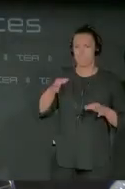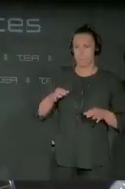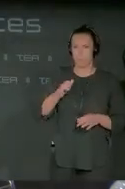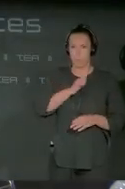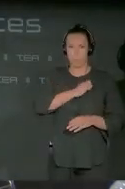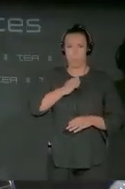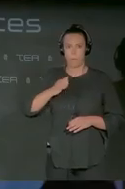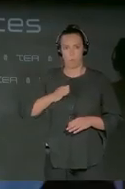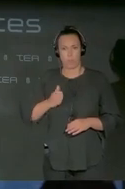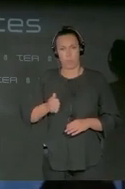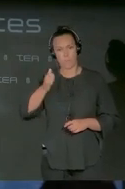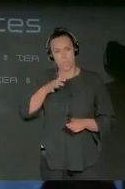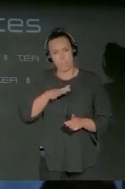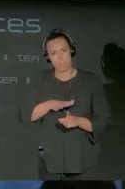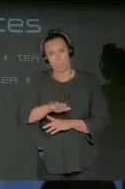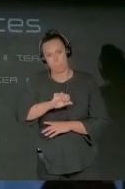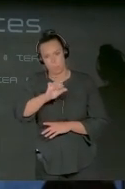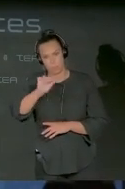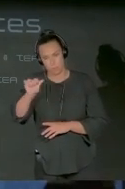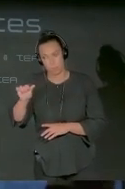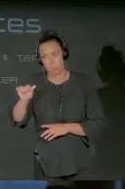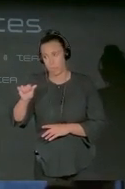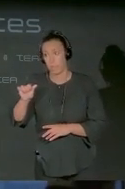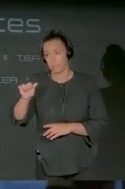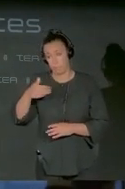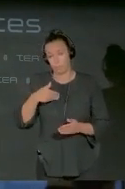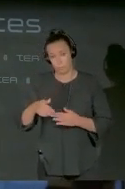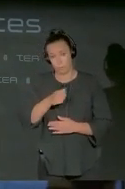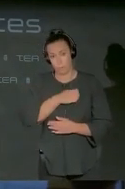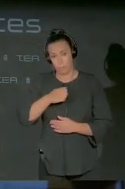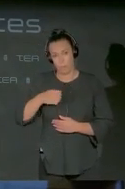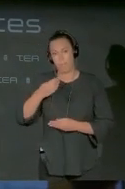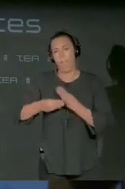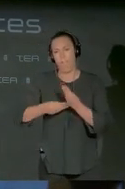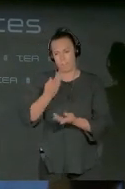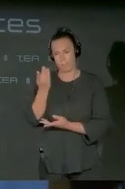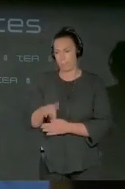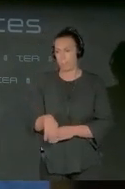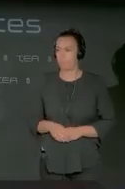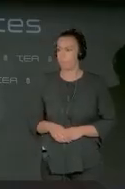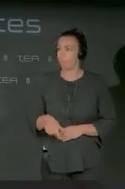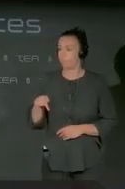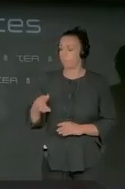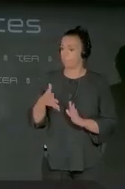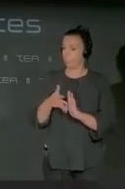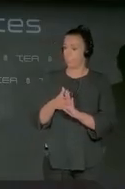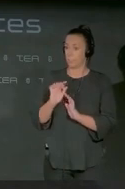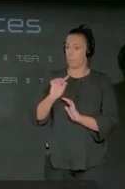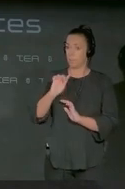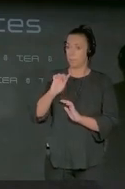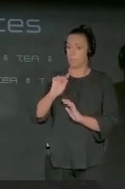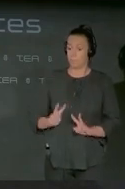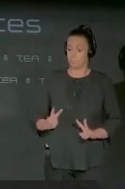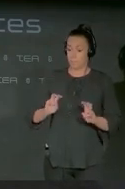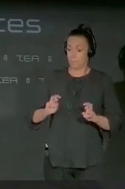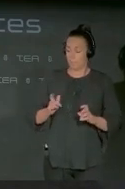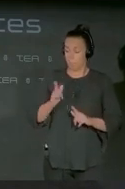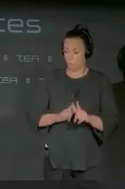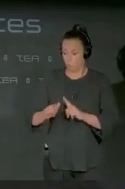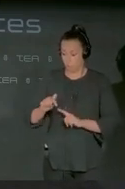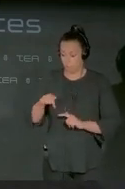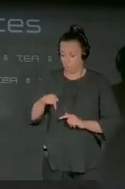that. Pues muchas gracias a todos. Efectivamente, es el principio de un viaje, que es la primera parada, son estas jornadas. Esperemos la primera de